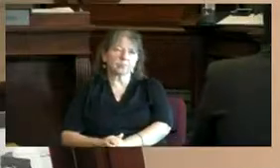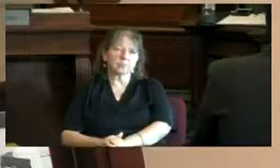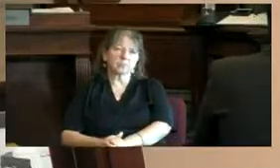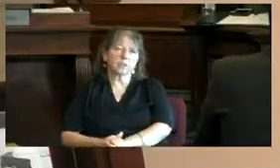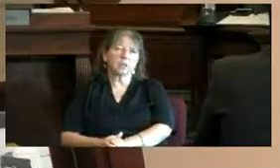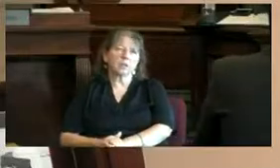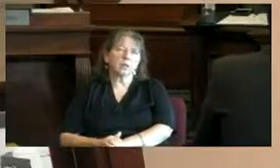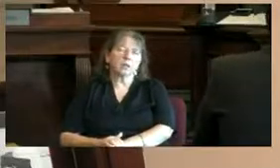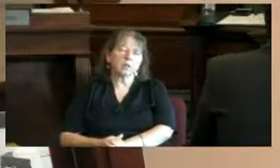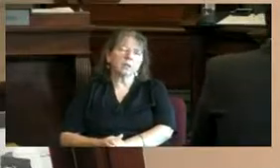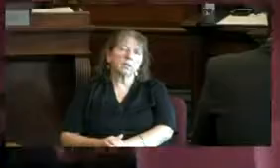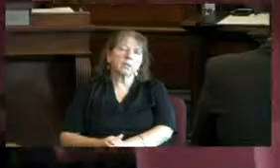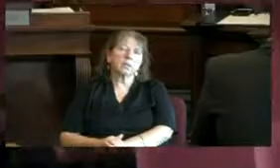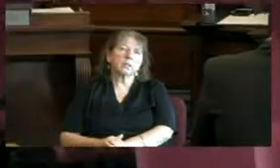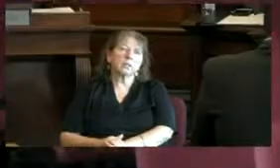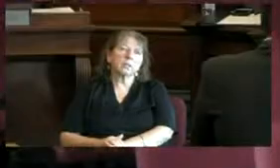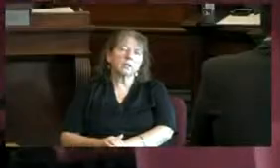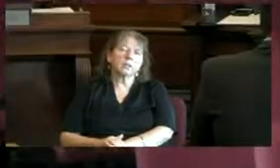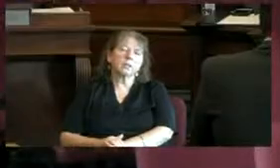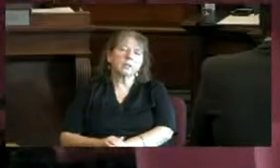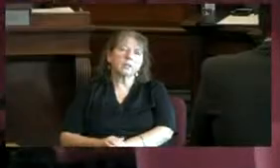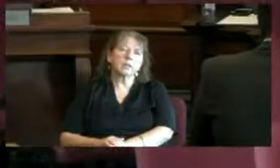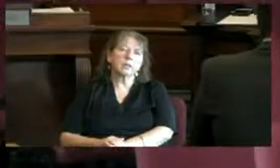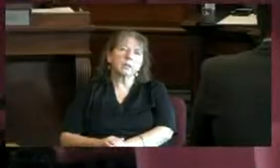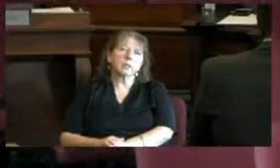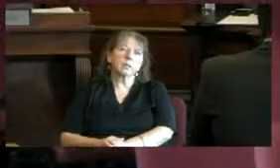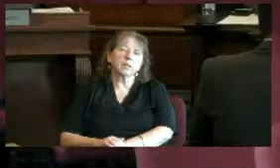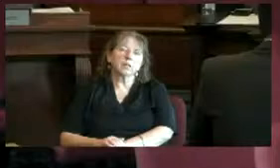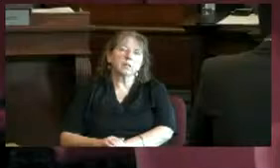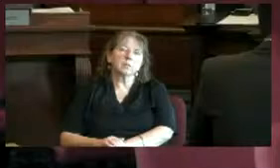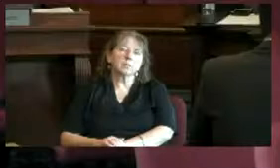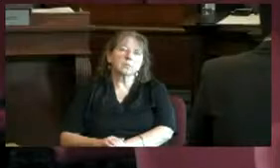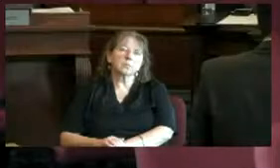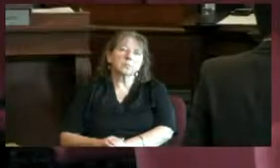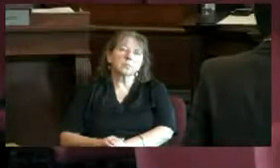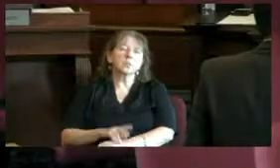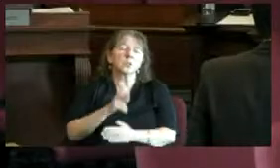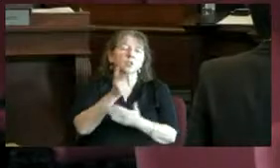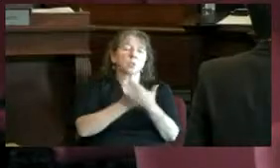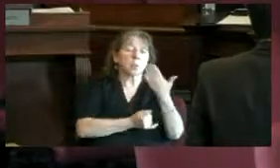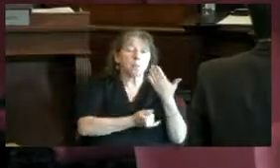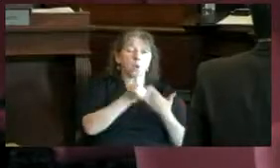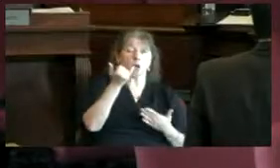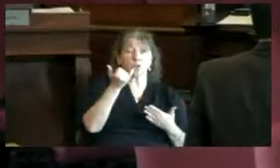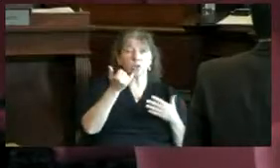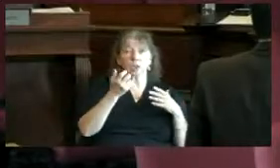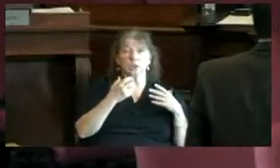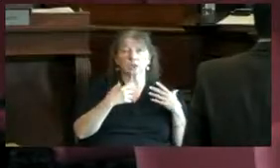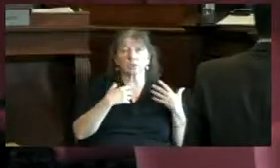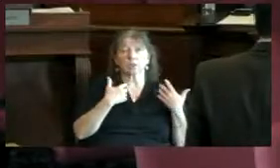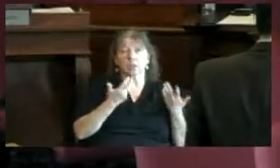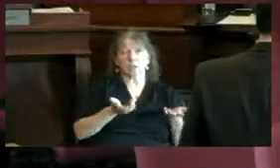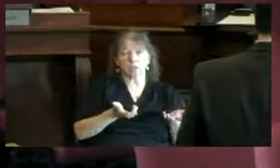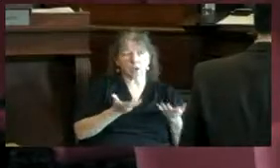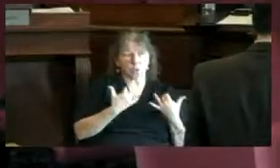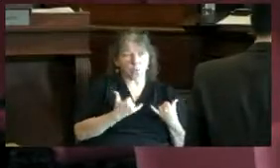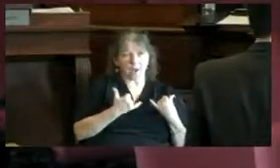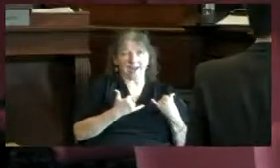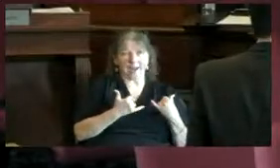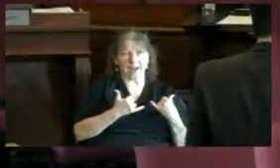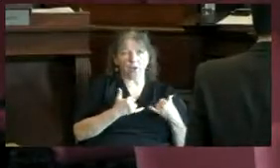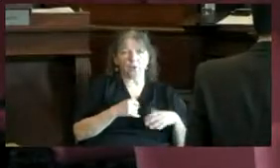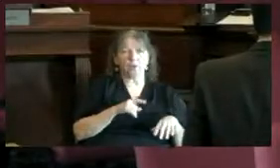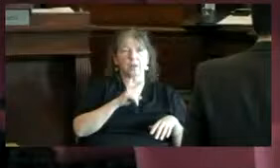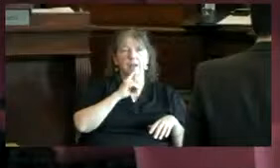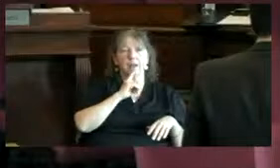absolutely. So the project we are trying to... Right now, the project is currently regulated under the